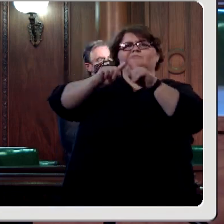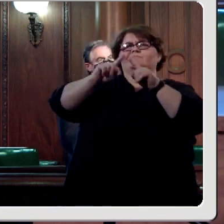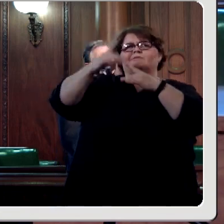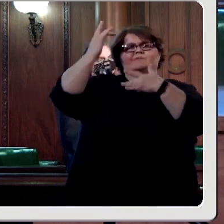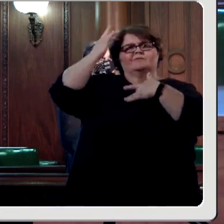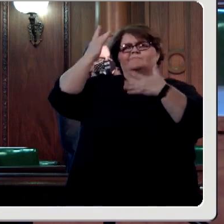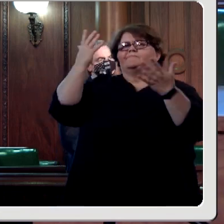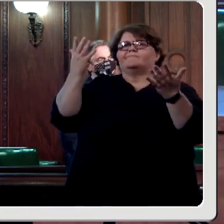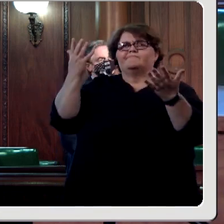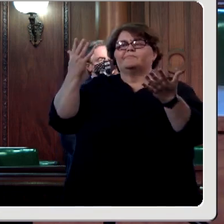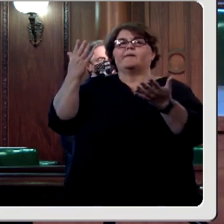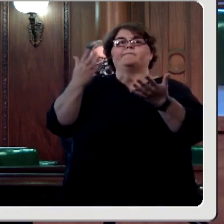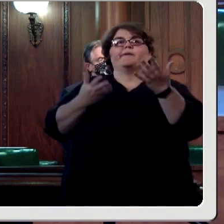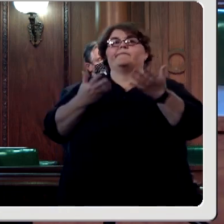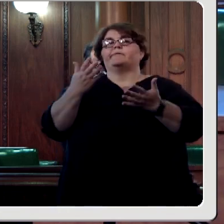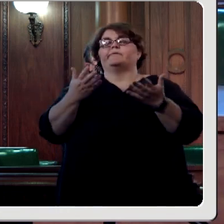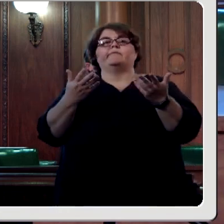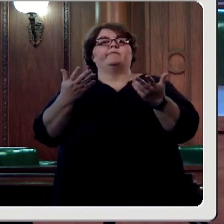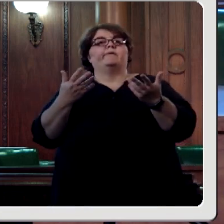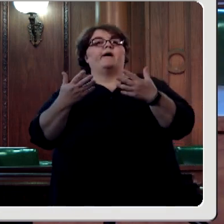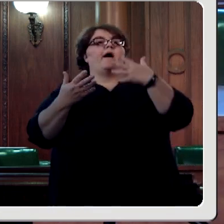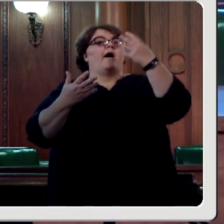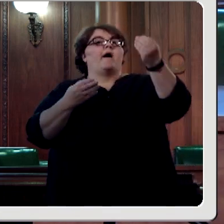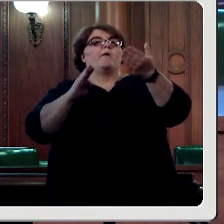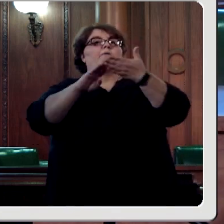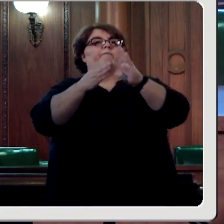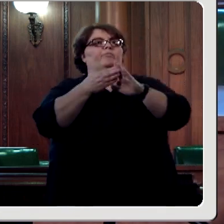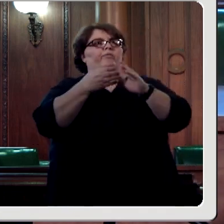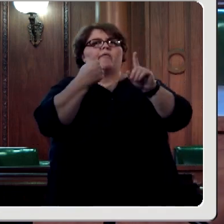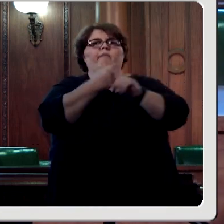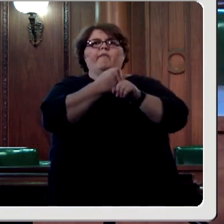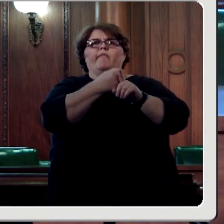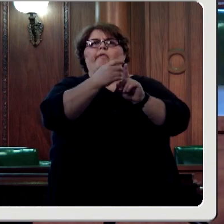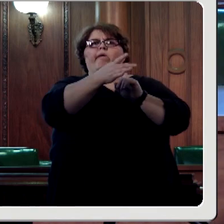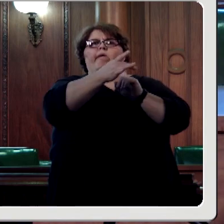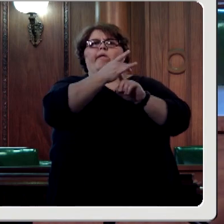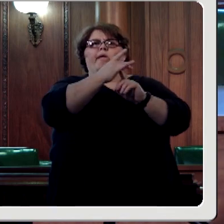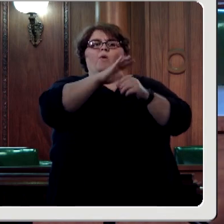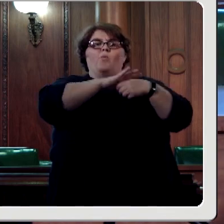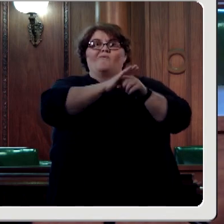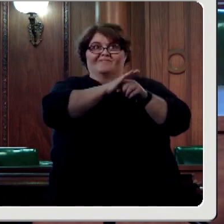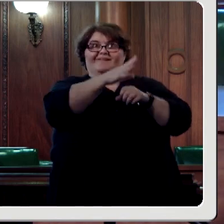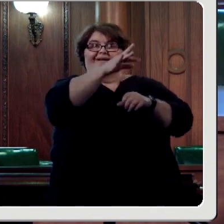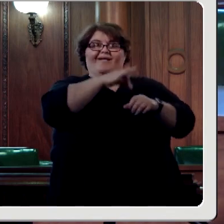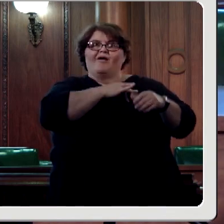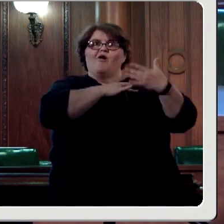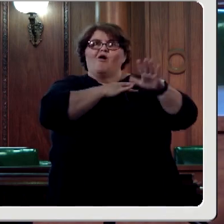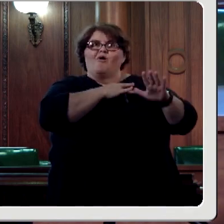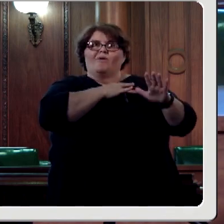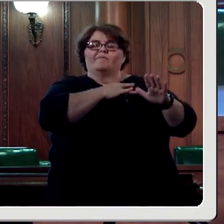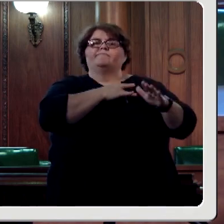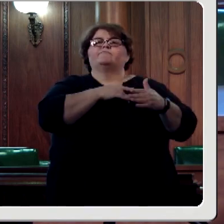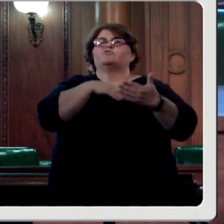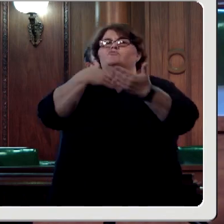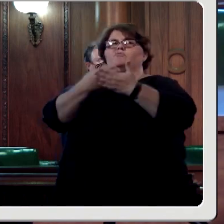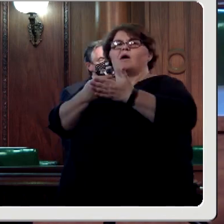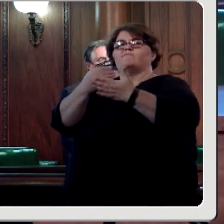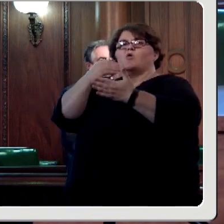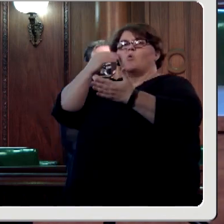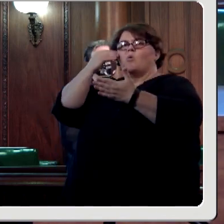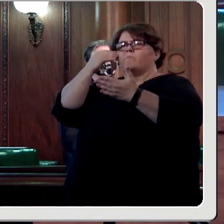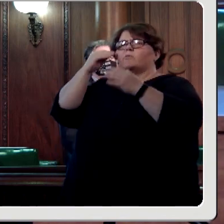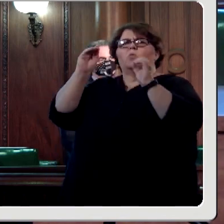people are by and large not wearing masks and often not practicing social distancing within their own family unit.